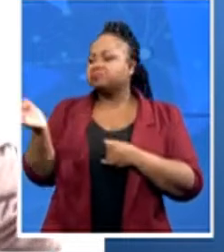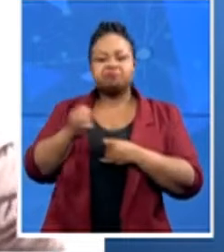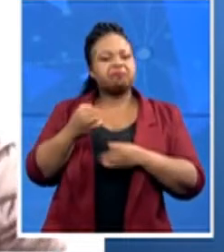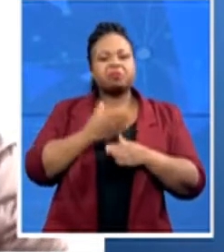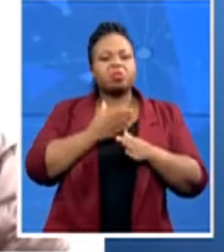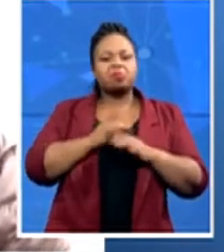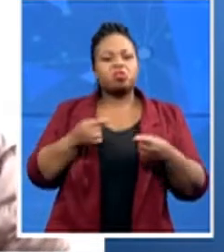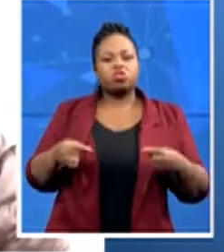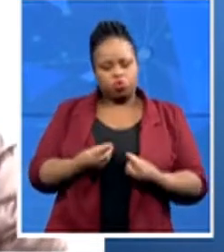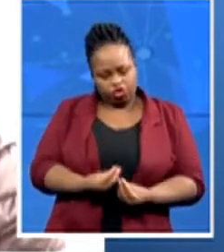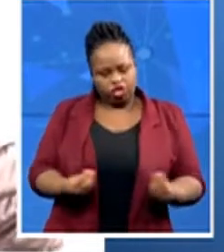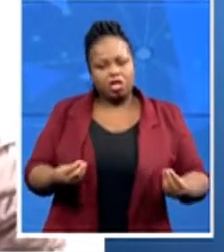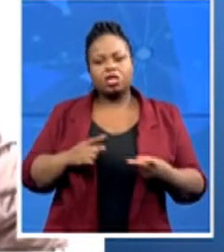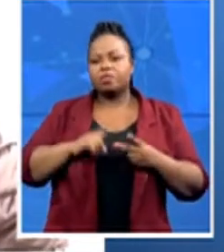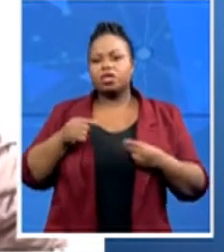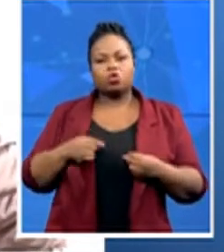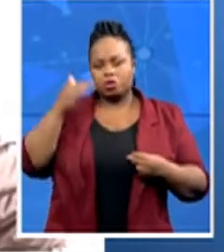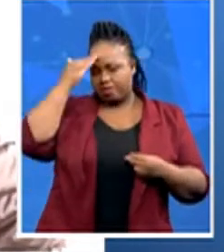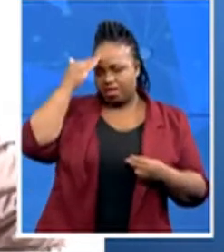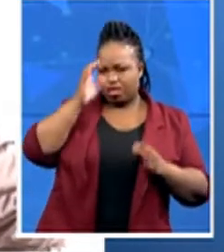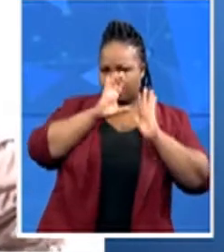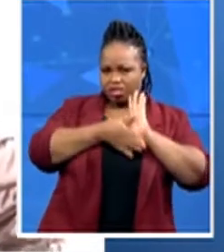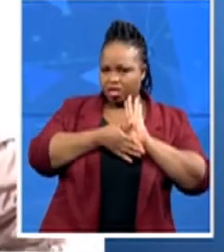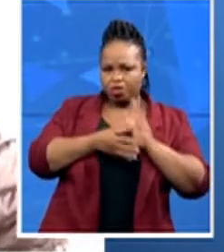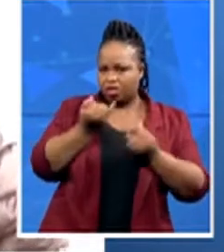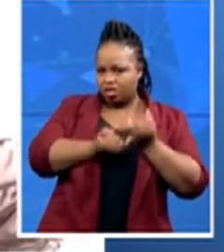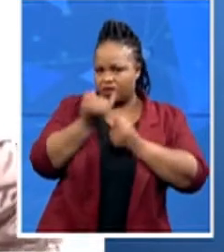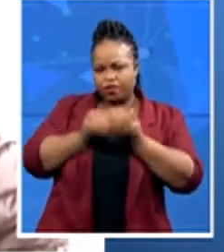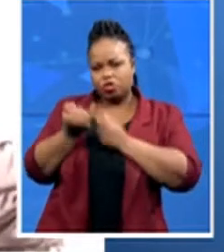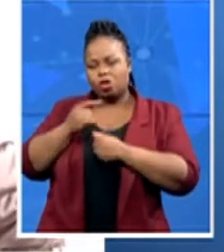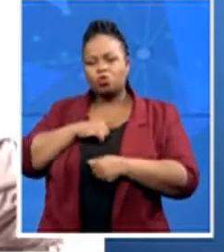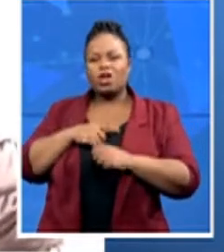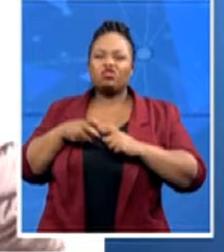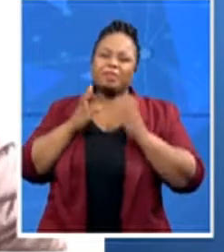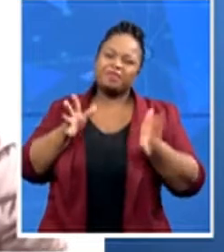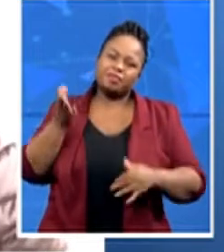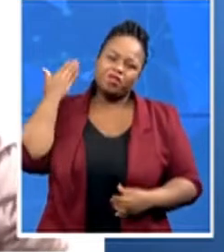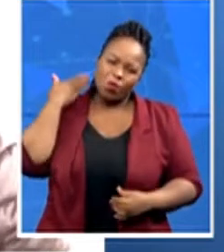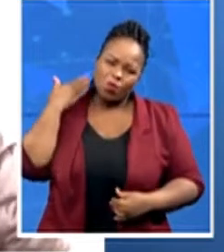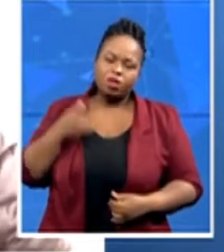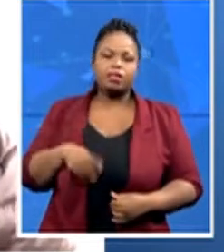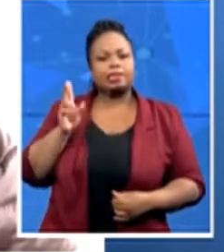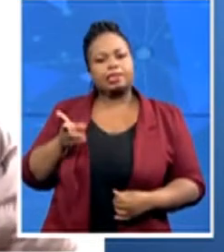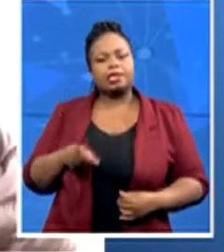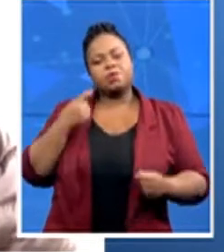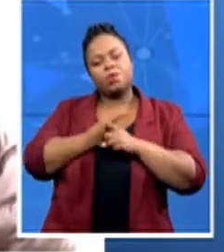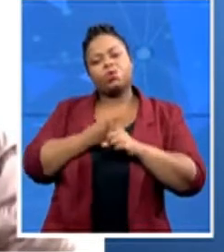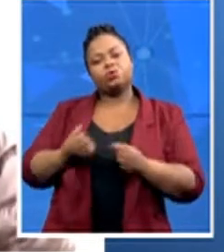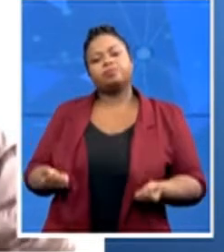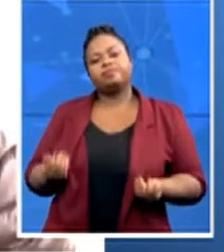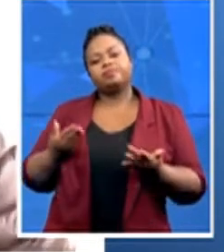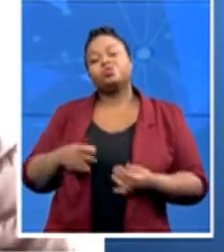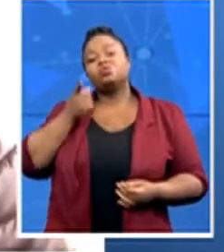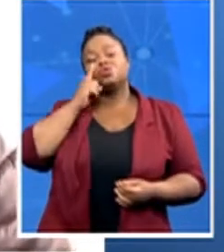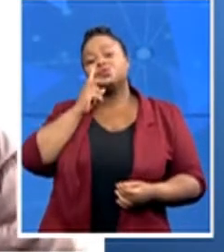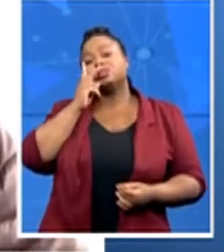mentally disabled individuals, and it also provides how you can remove someone